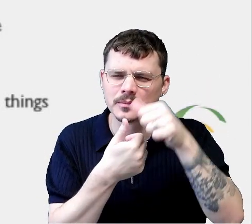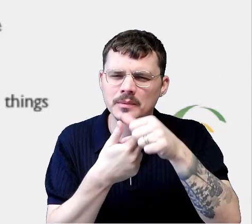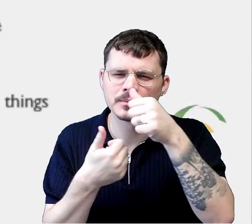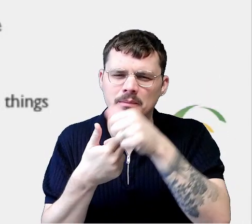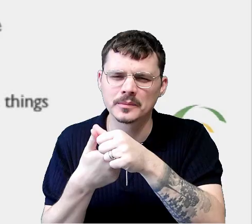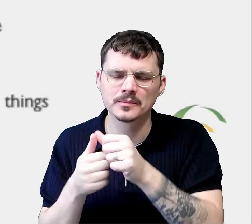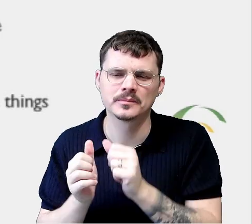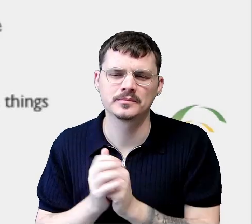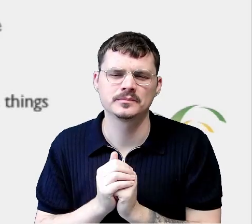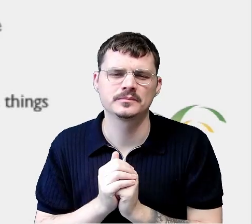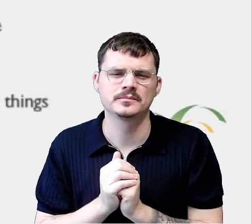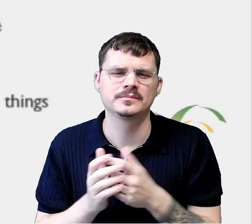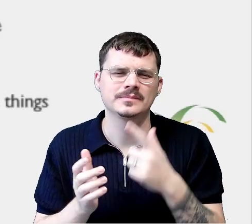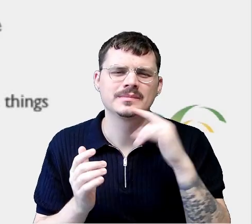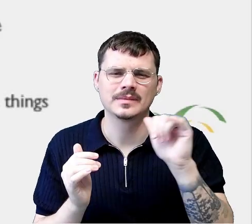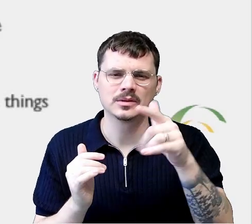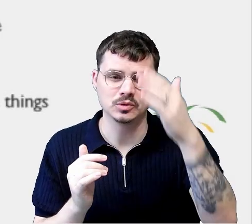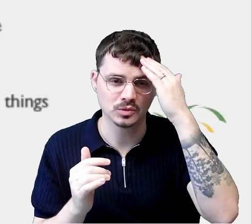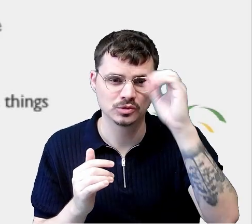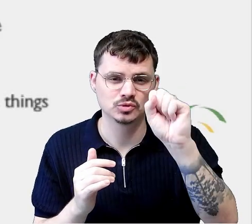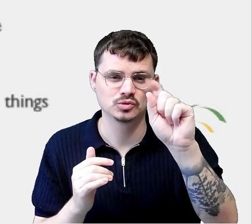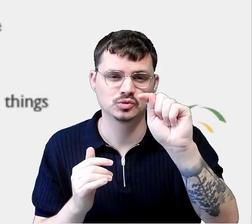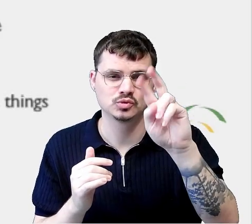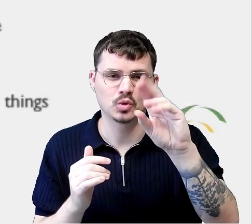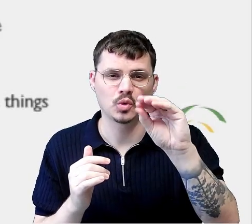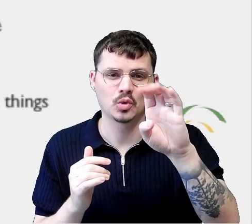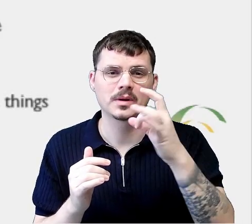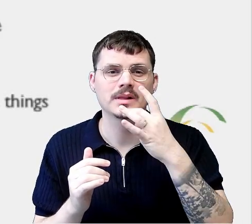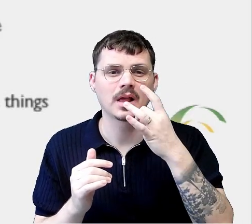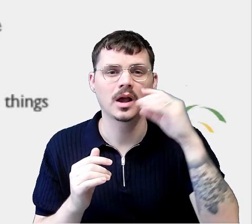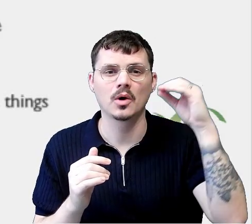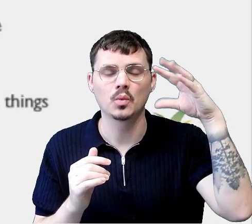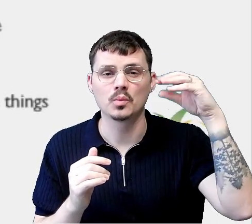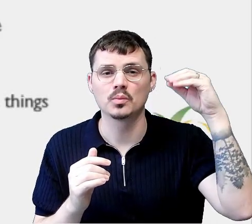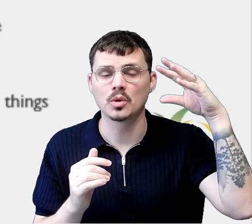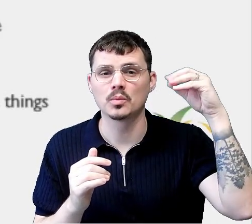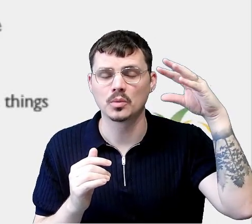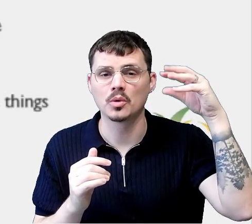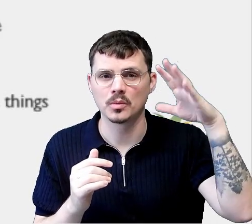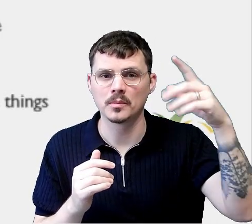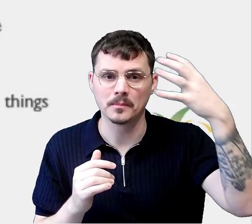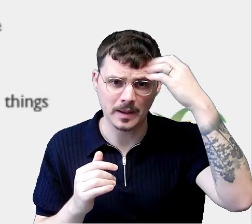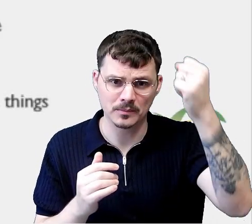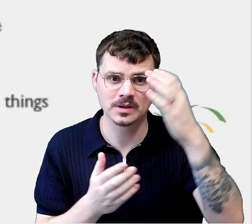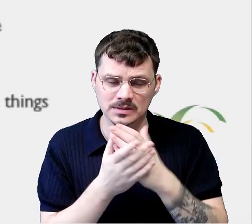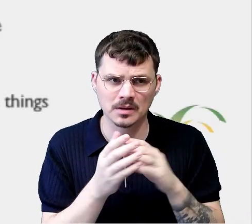bit like a strobe light shining up their memory.